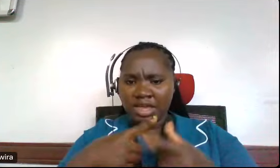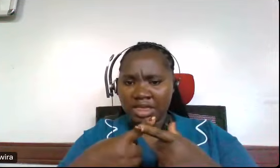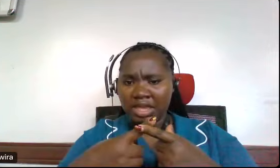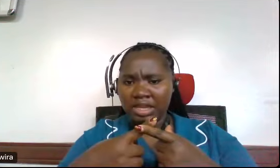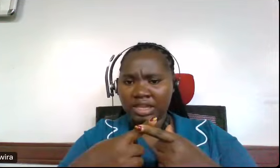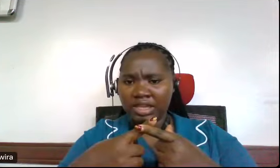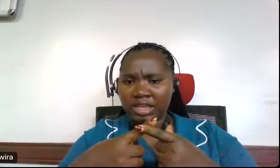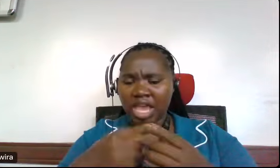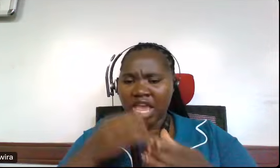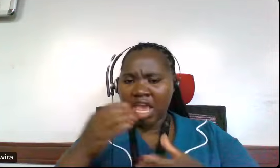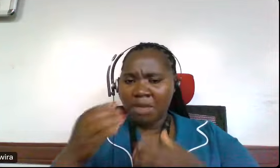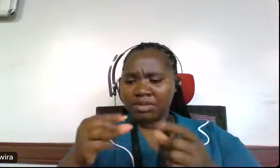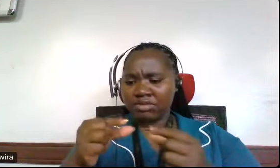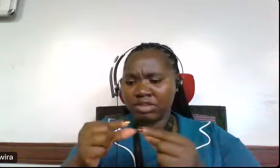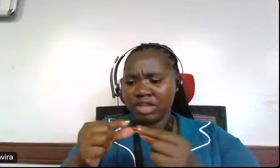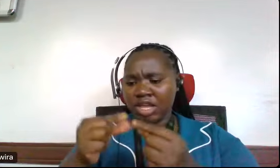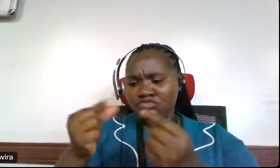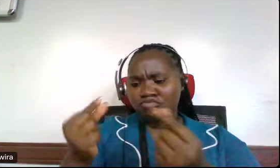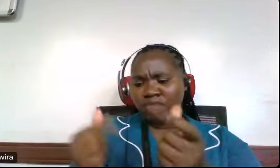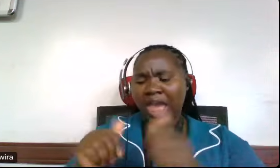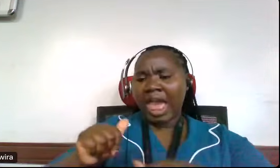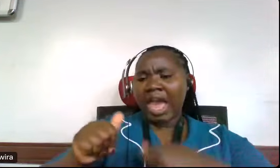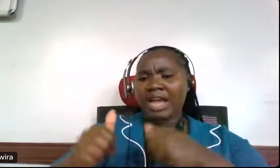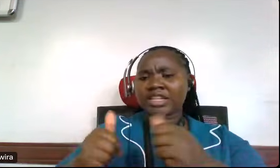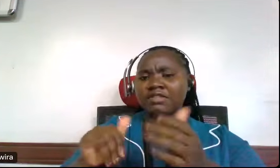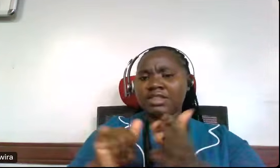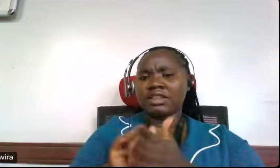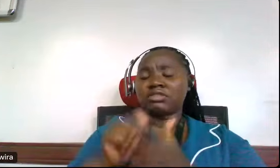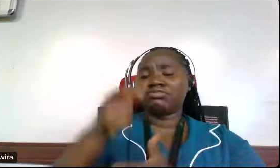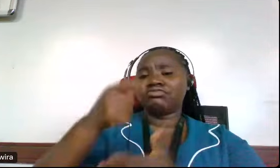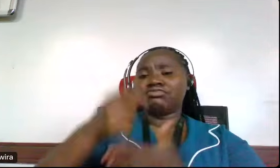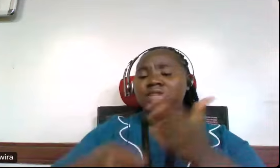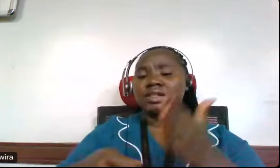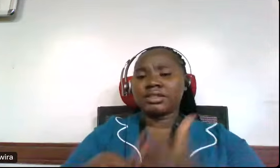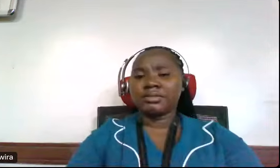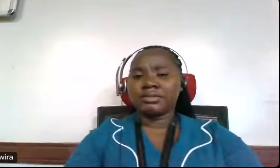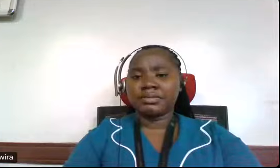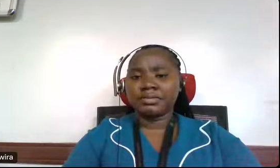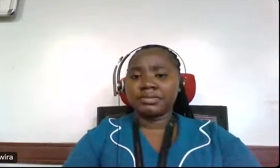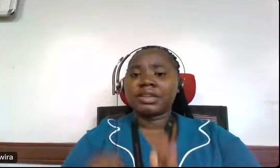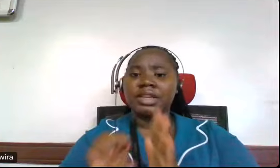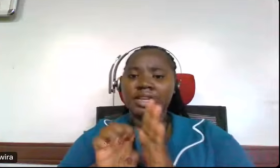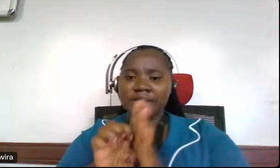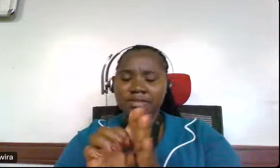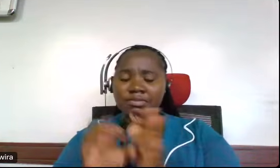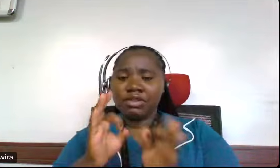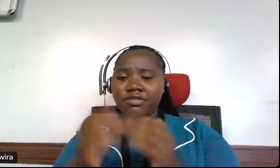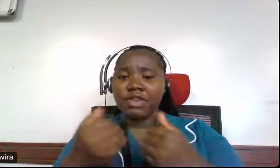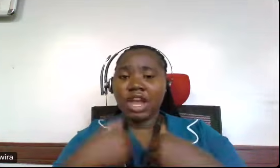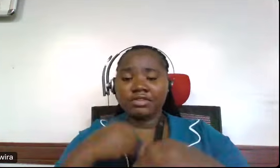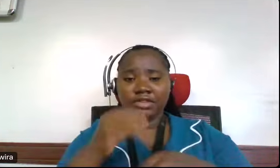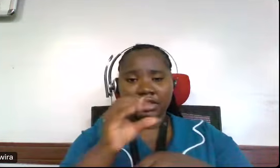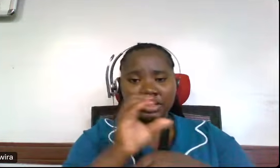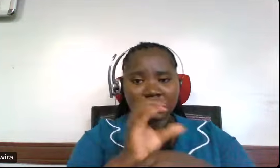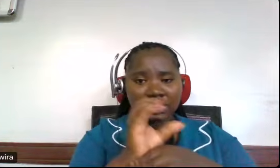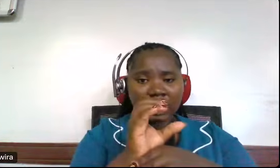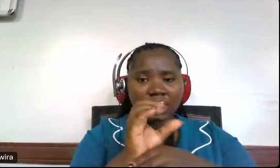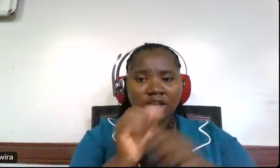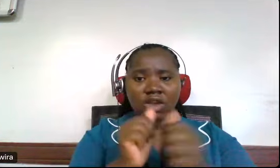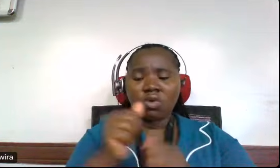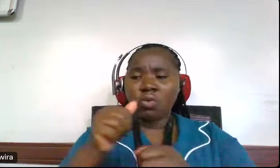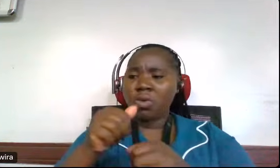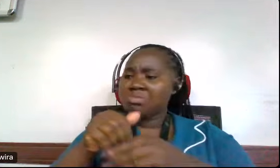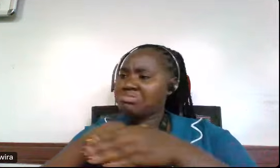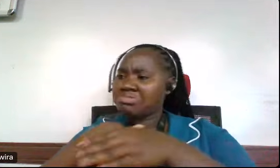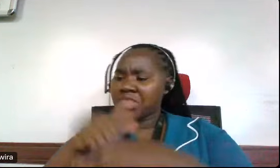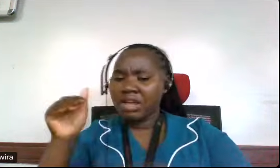commercial activities will be subject to taxation. For example, if you have a church it doesn't have an